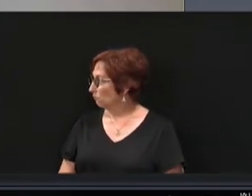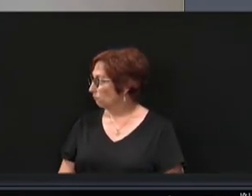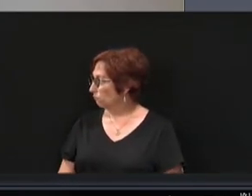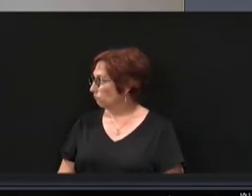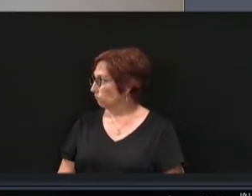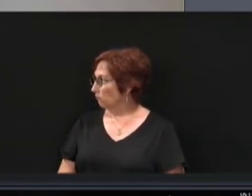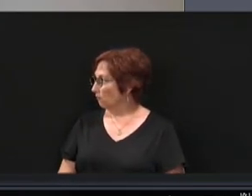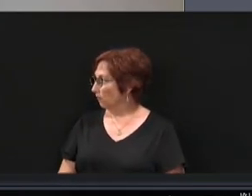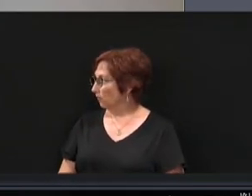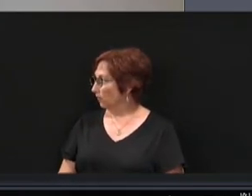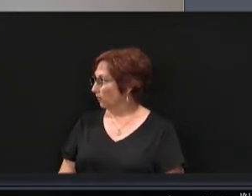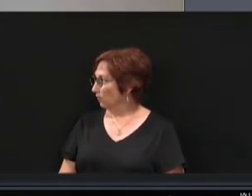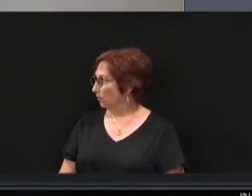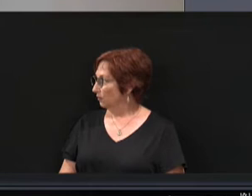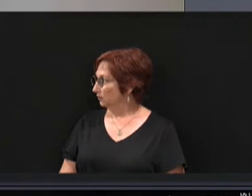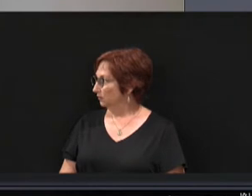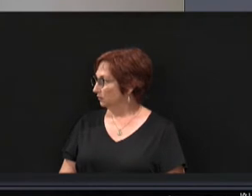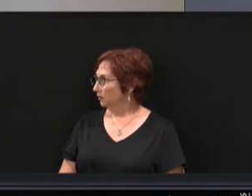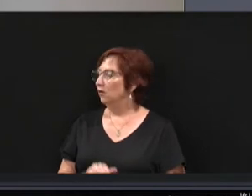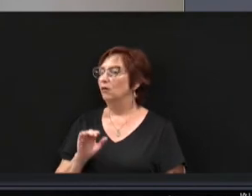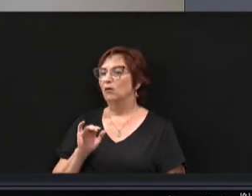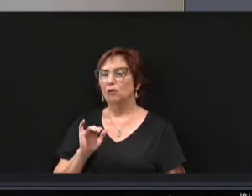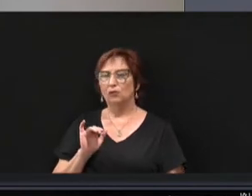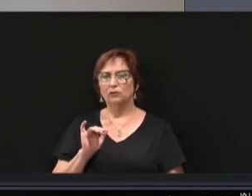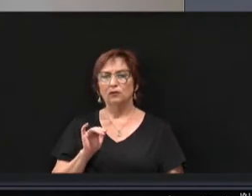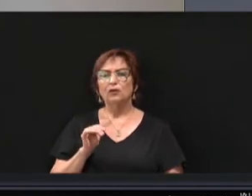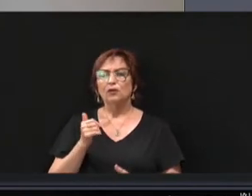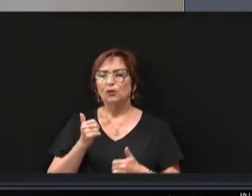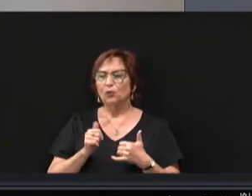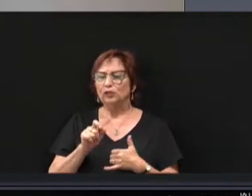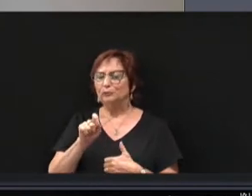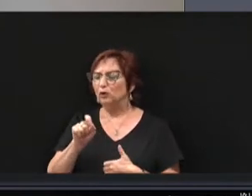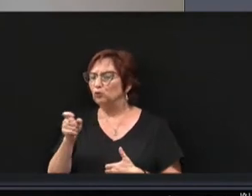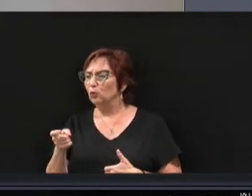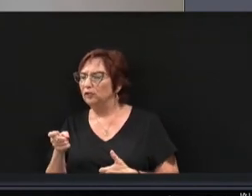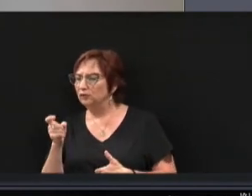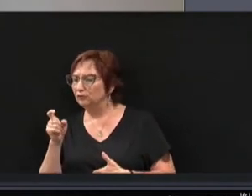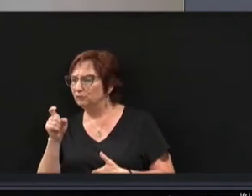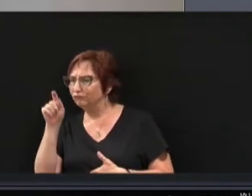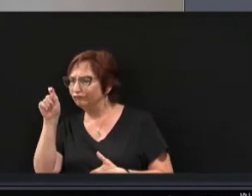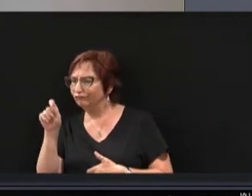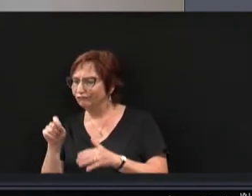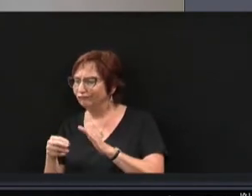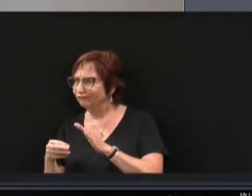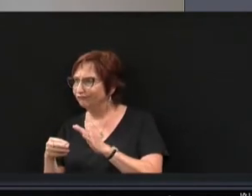All. All right, what punctuation mark do you notice at the end of those?